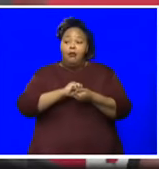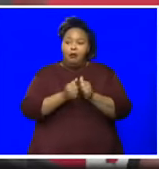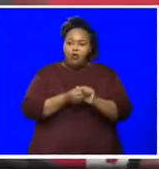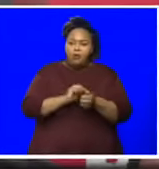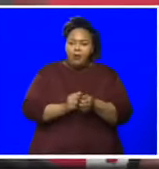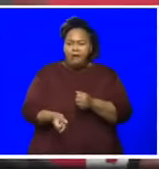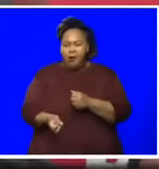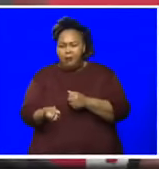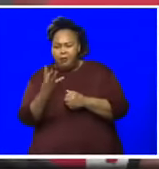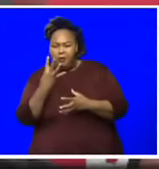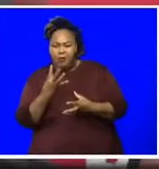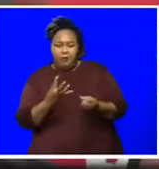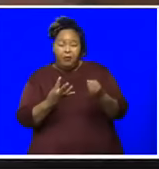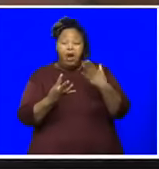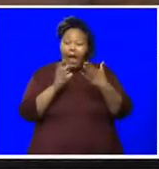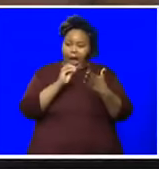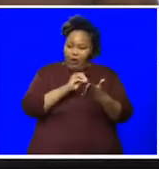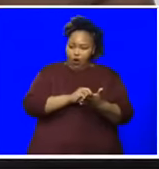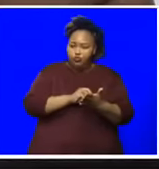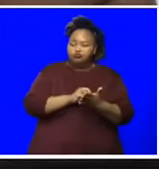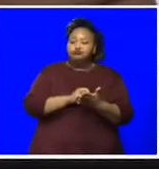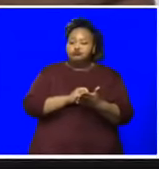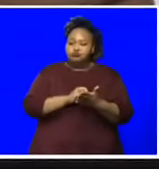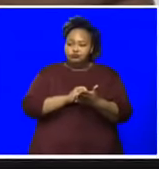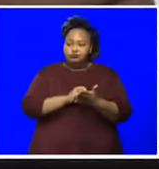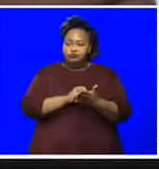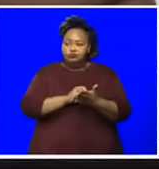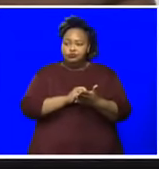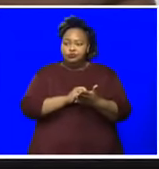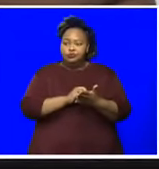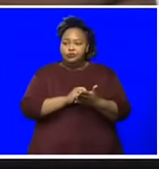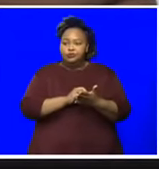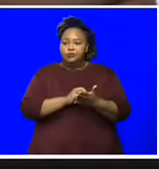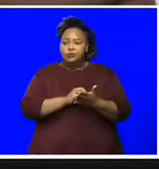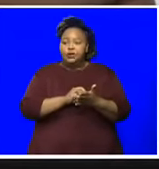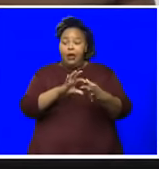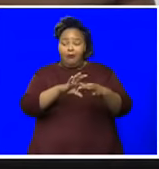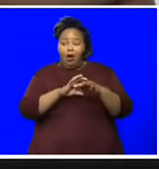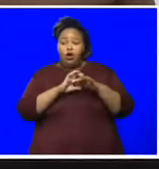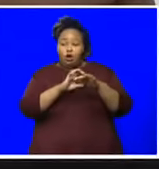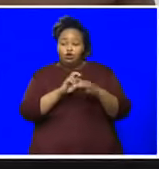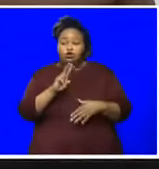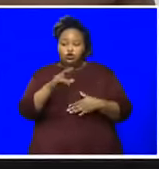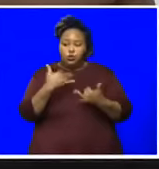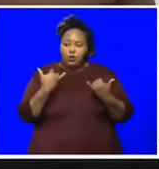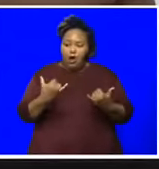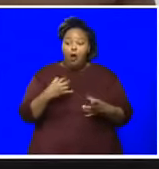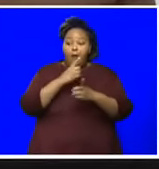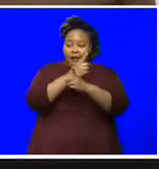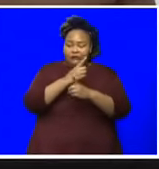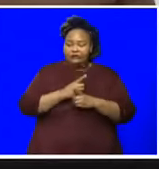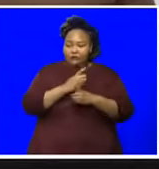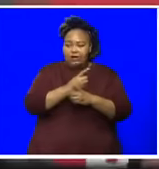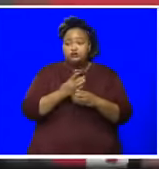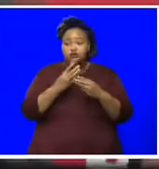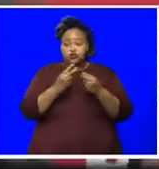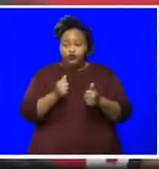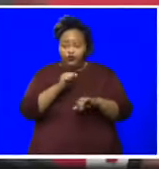parties identified thematic areas to initiate their discussions,